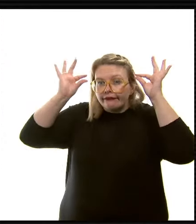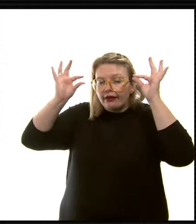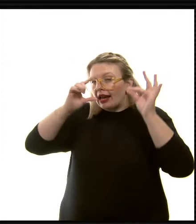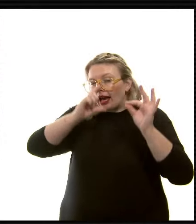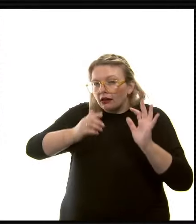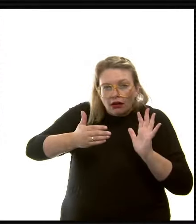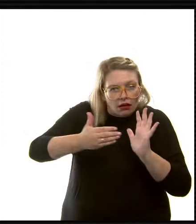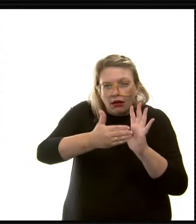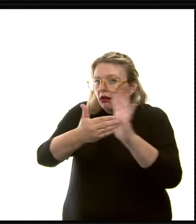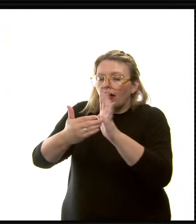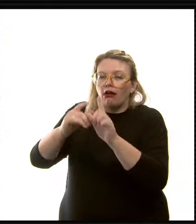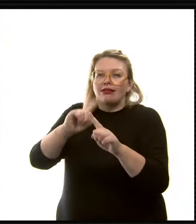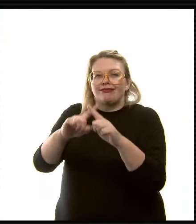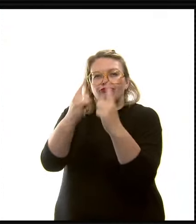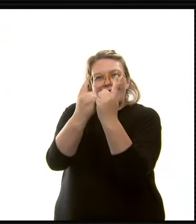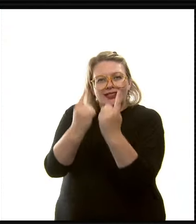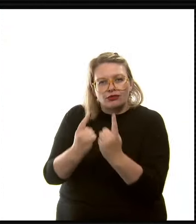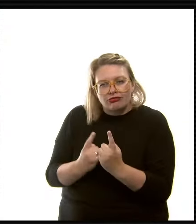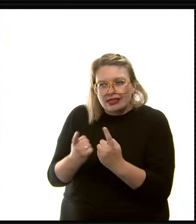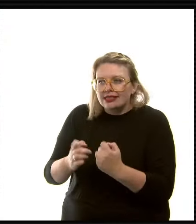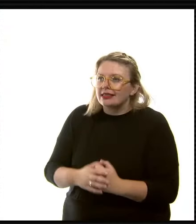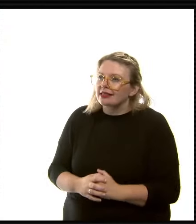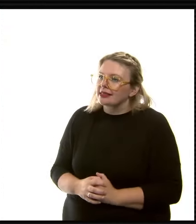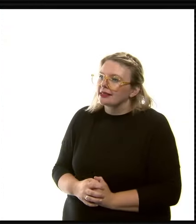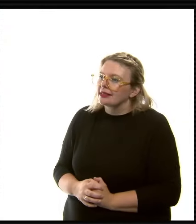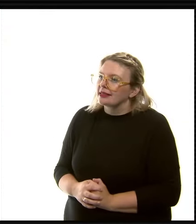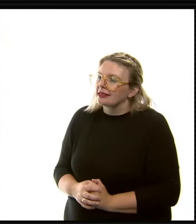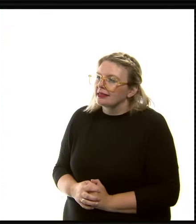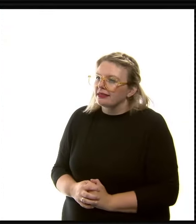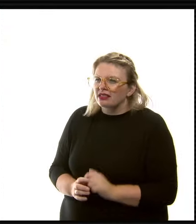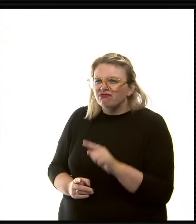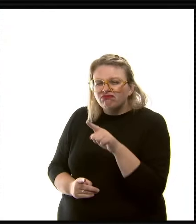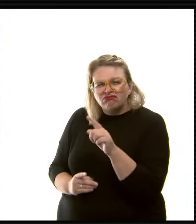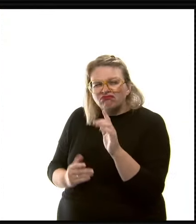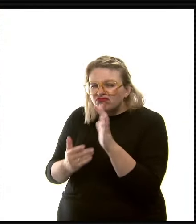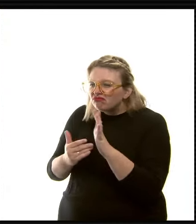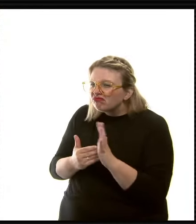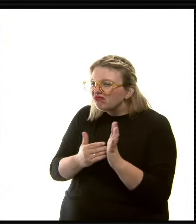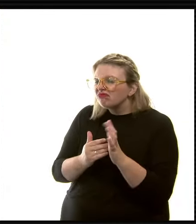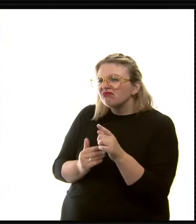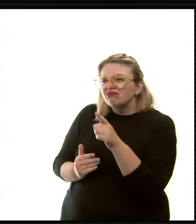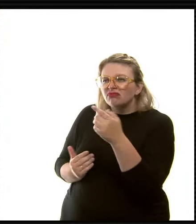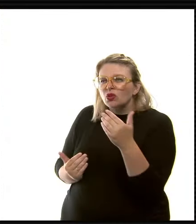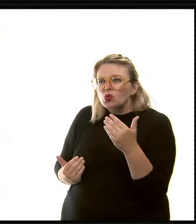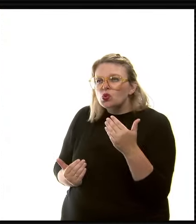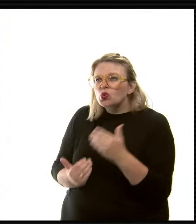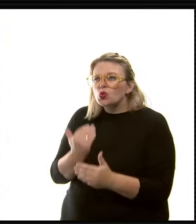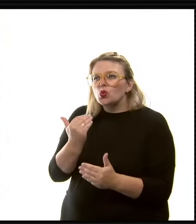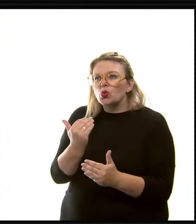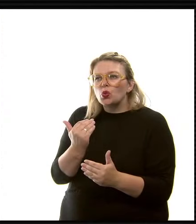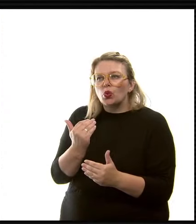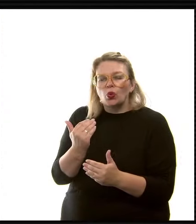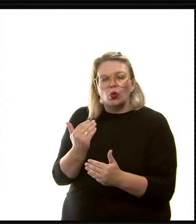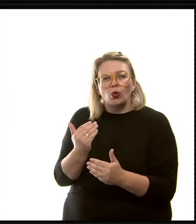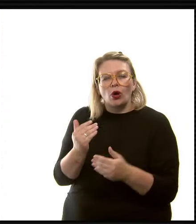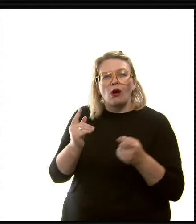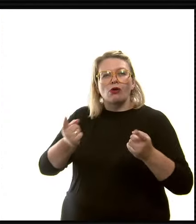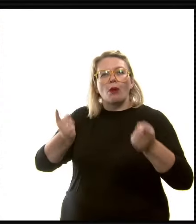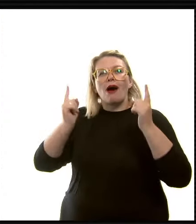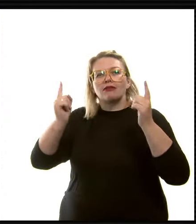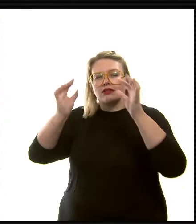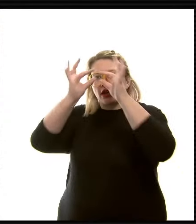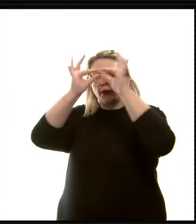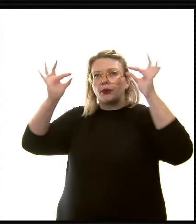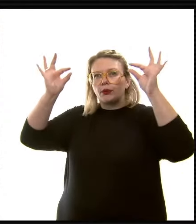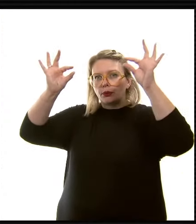of accessories and things to the helmet. So we've made a brand new Commander Cody, who has this iconic orange visor, which can